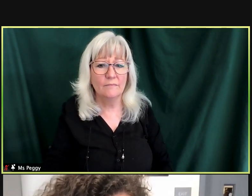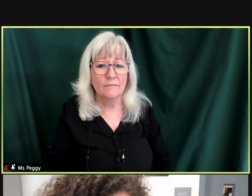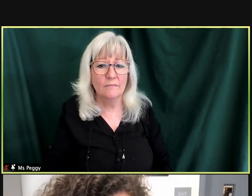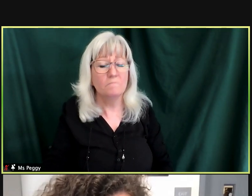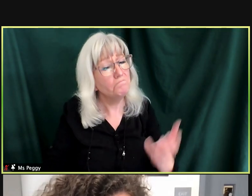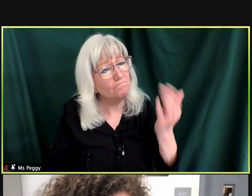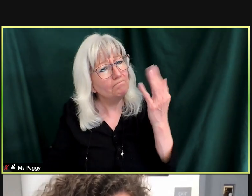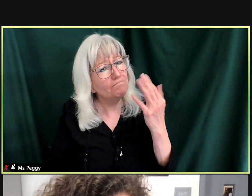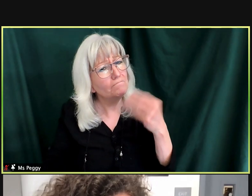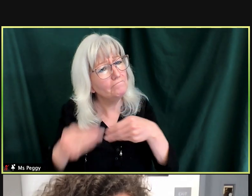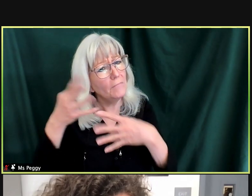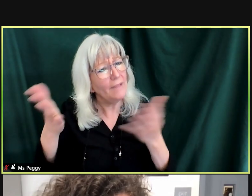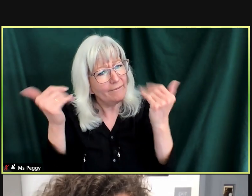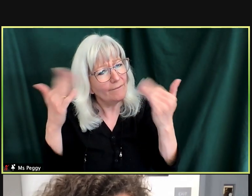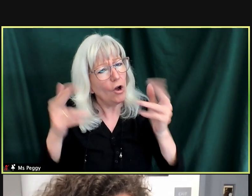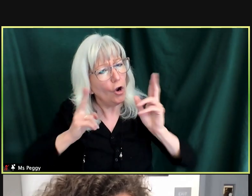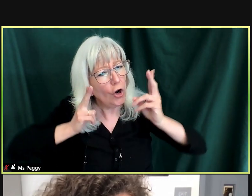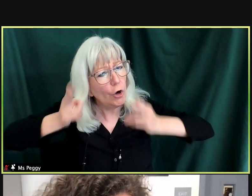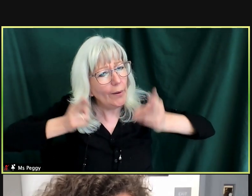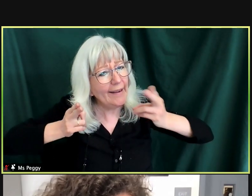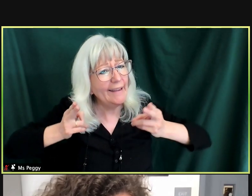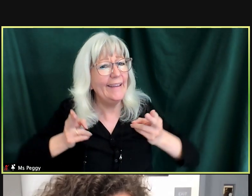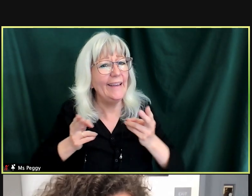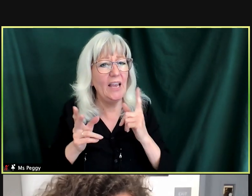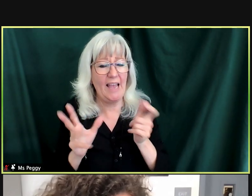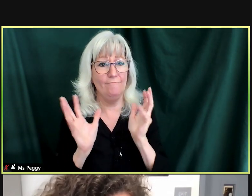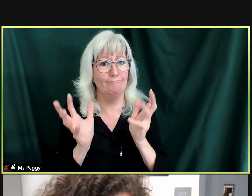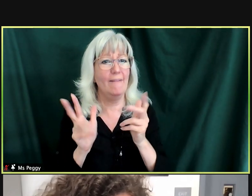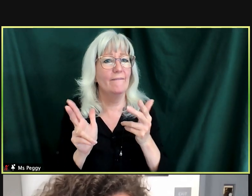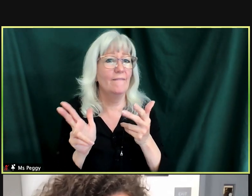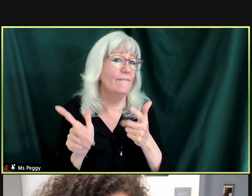Come on, let's make this go fast. Let's answer in the chat, please.